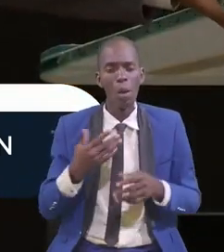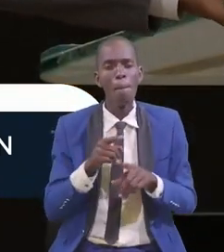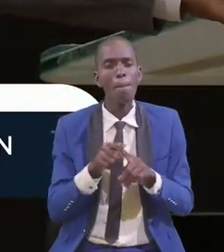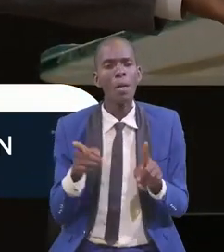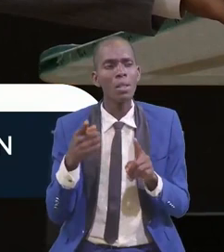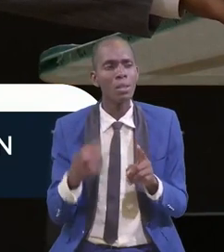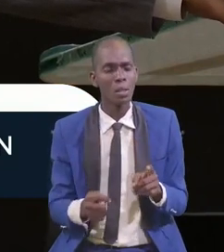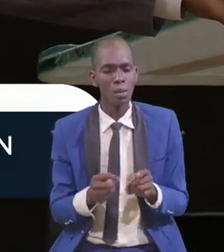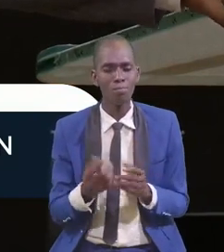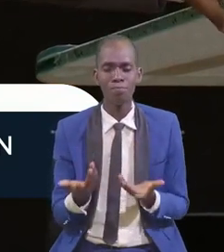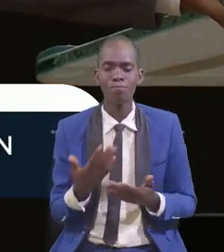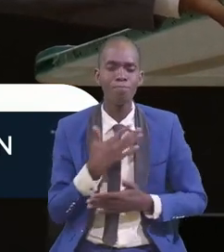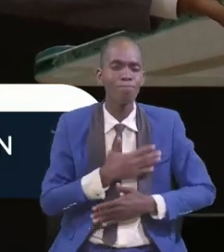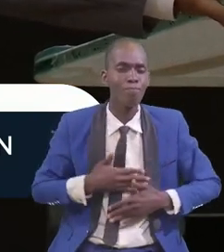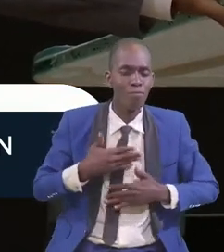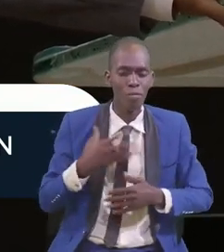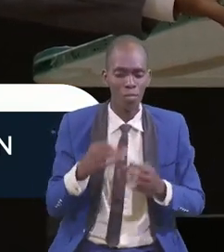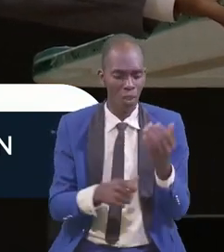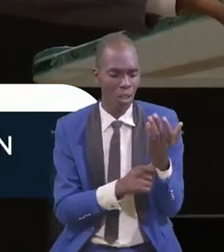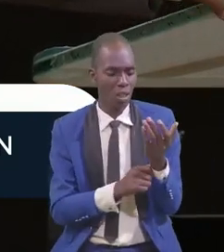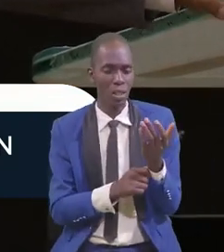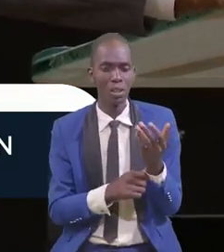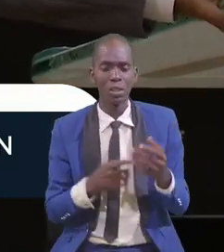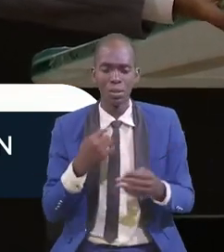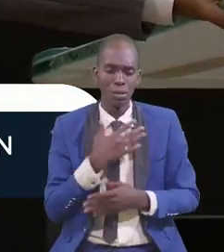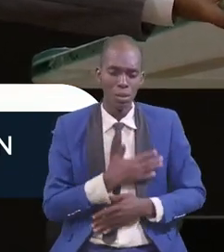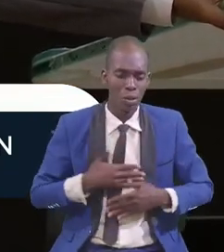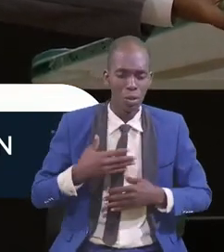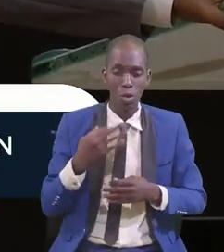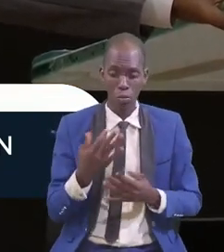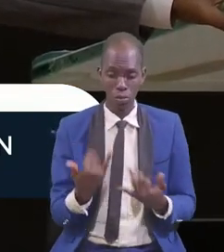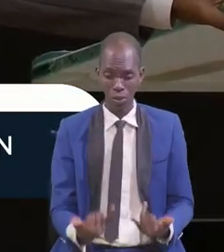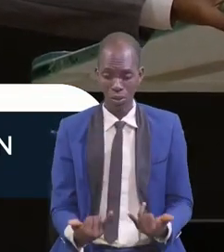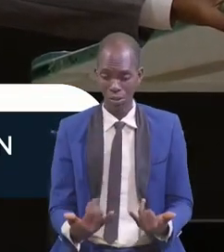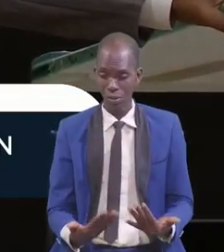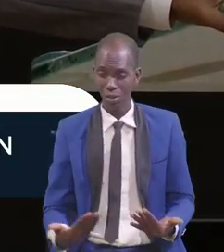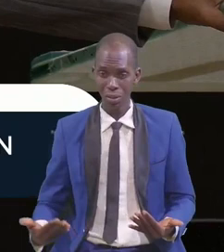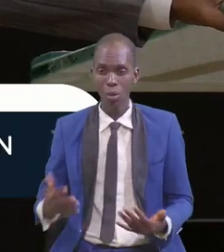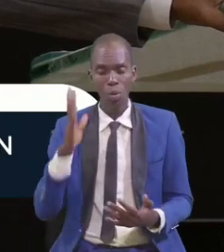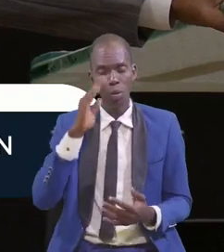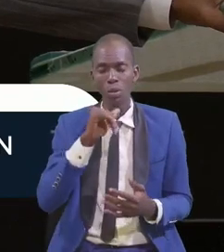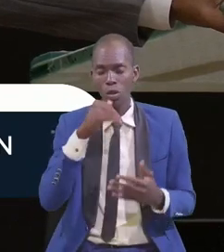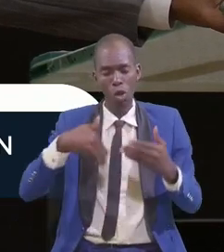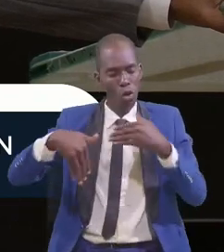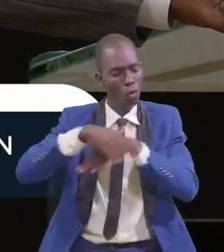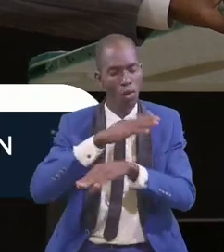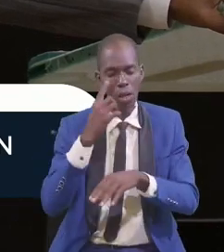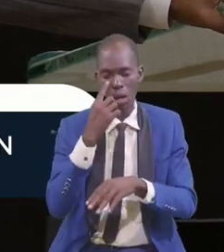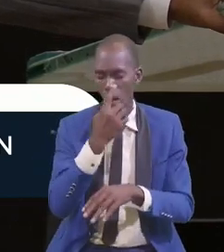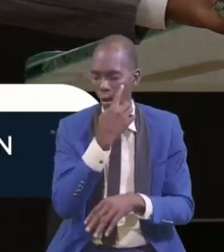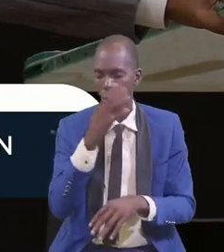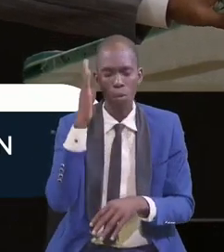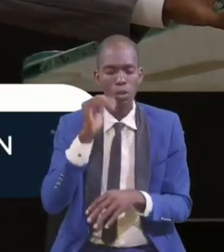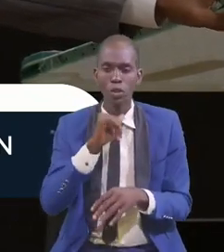pleasure of things present, will not cloud your vision, will not take heaven